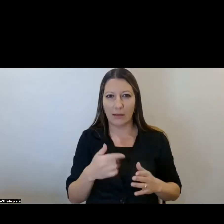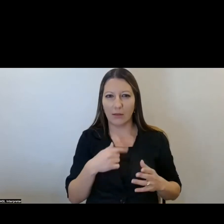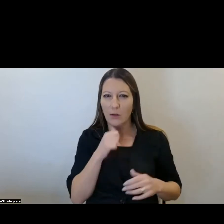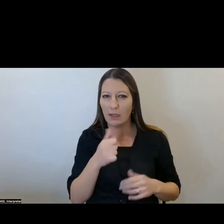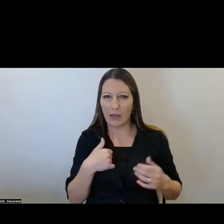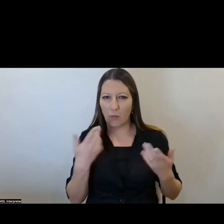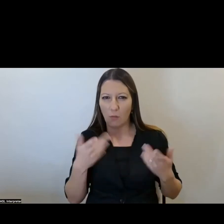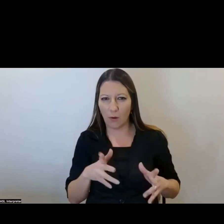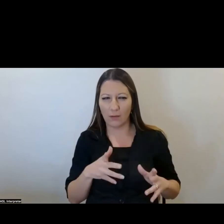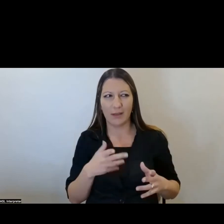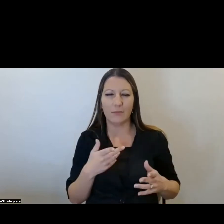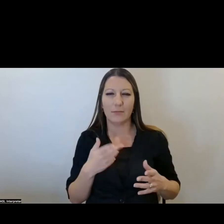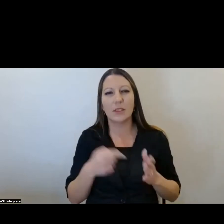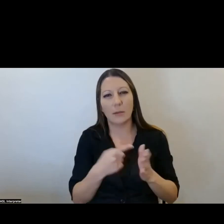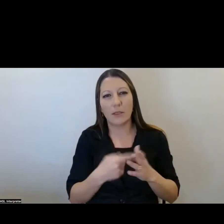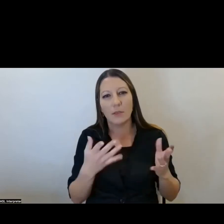voluntarily, and have been